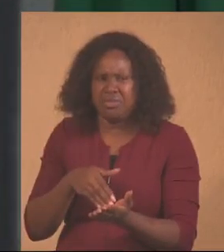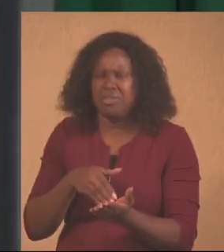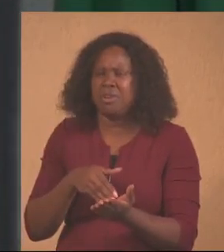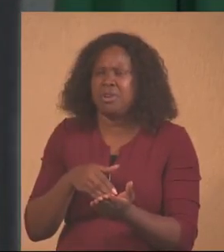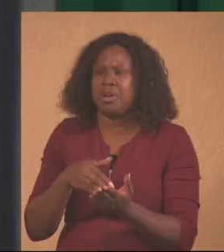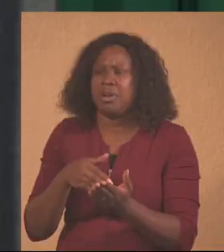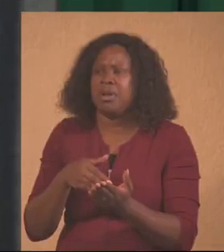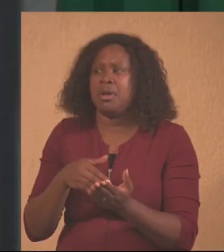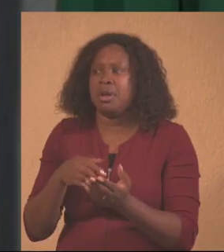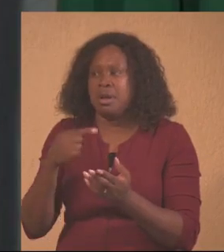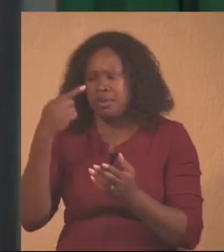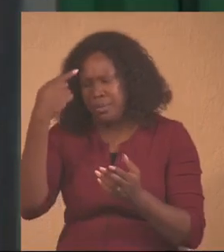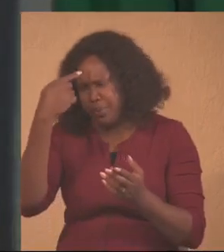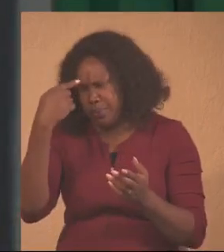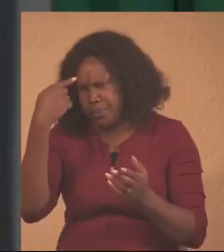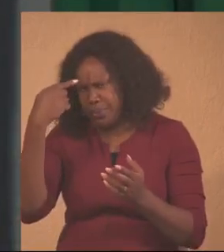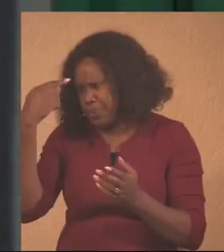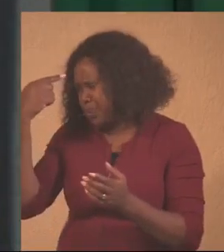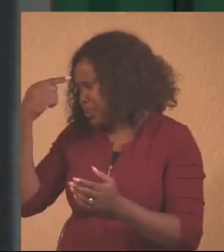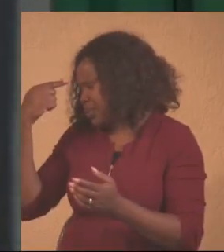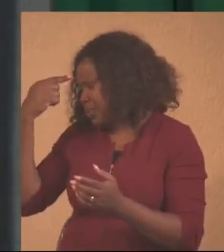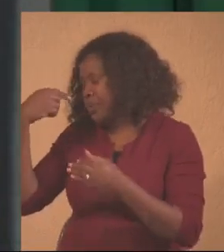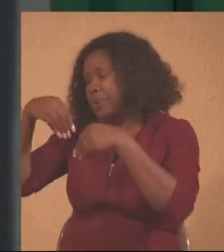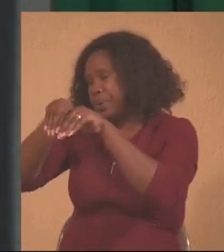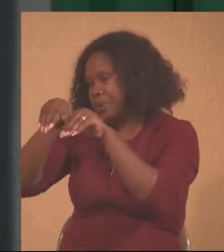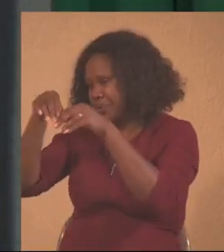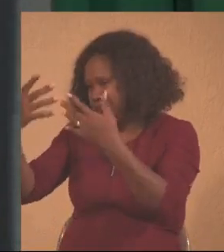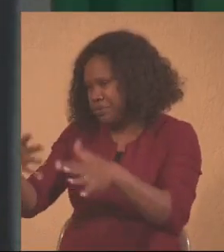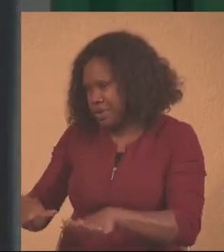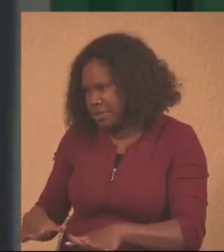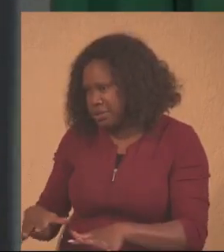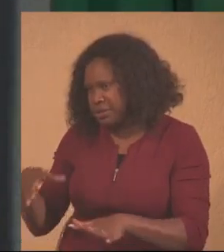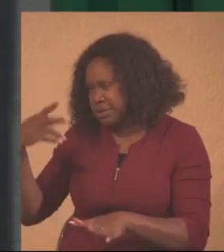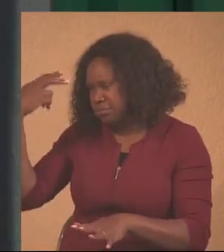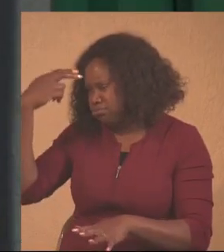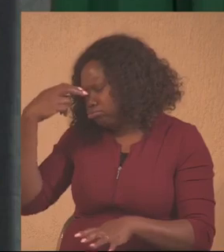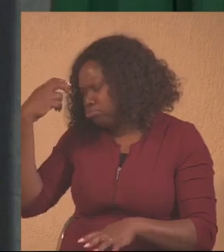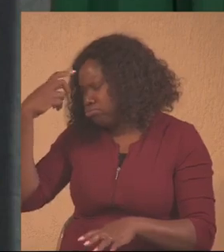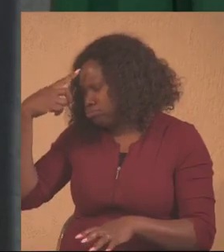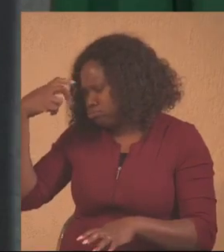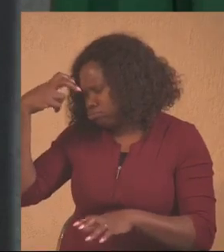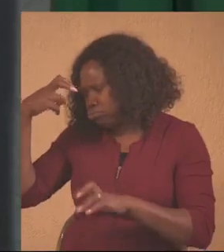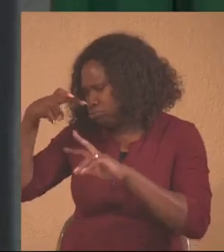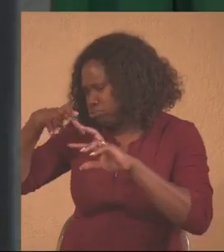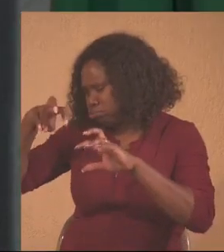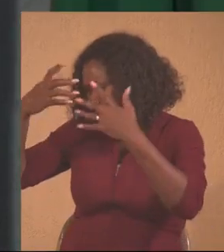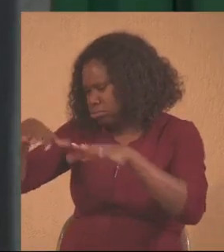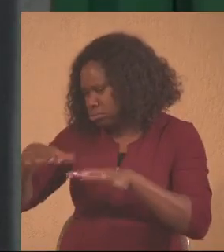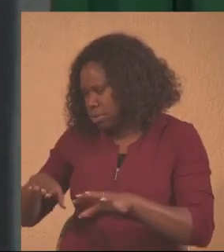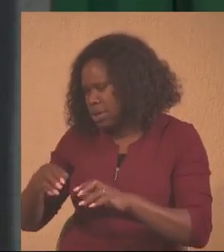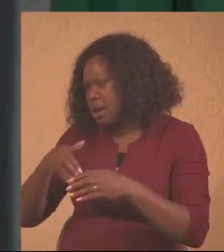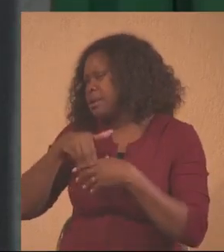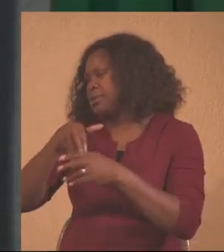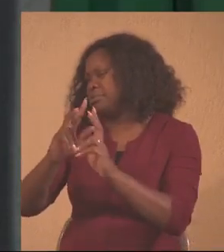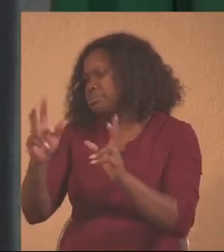entry, screening was done. And for all the travelers that did not present signs and